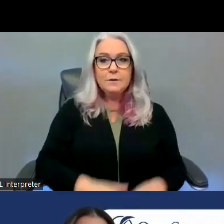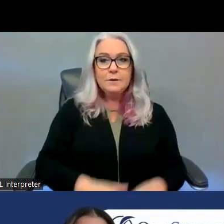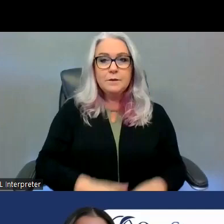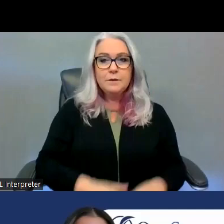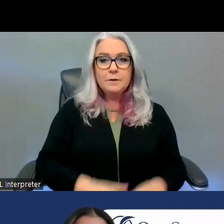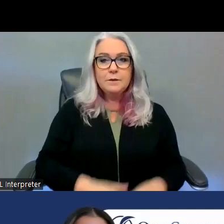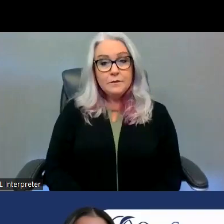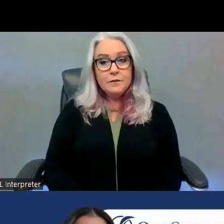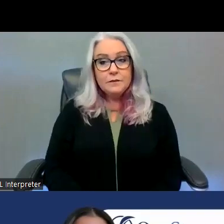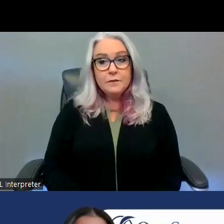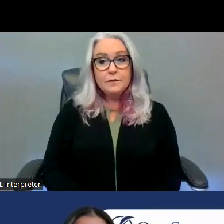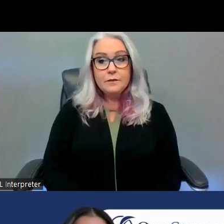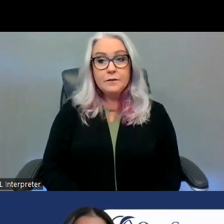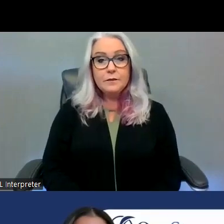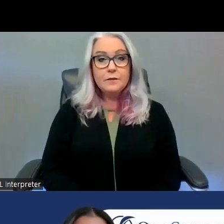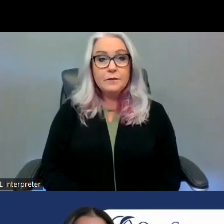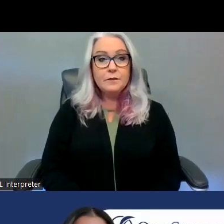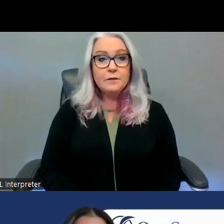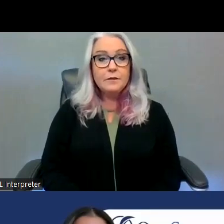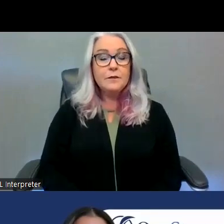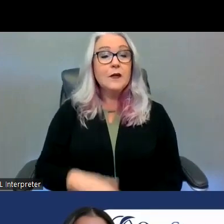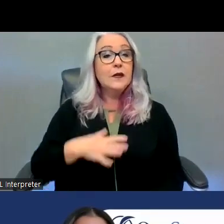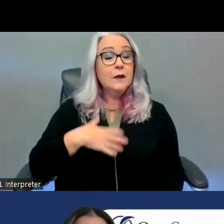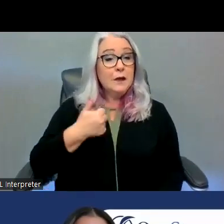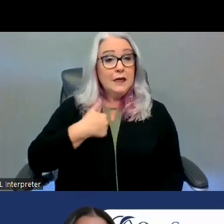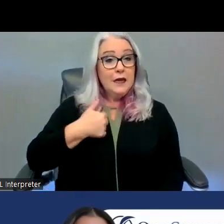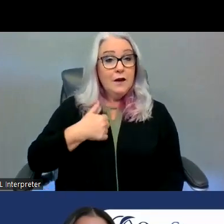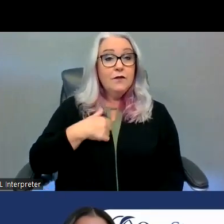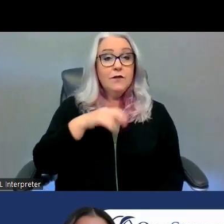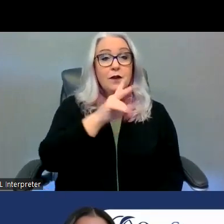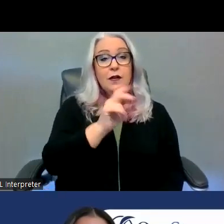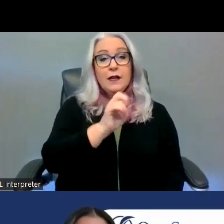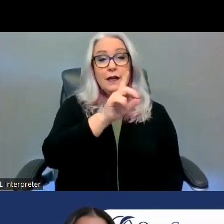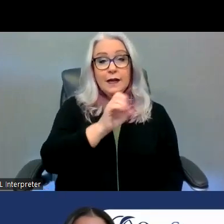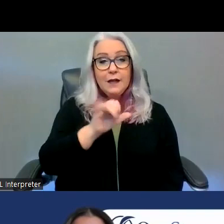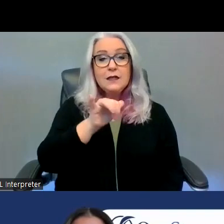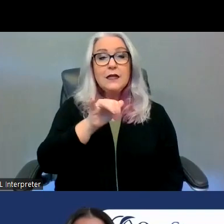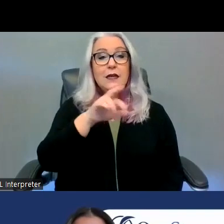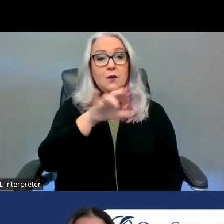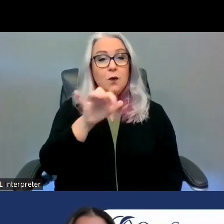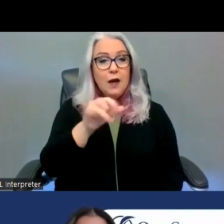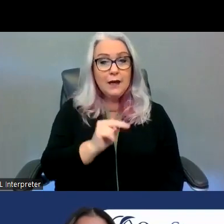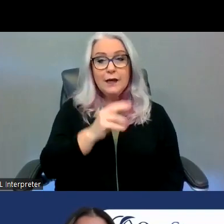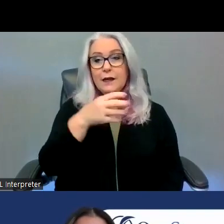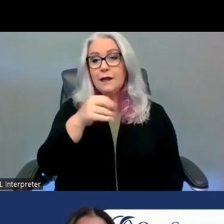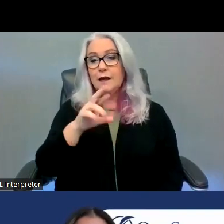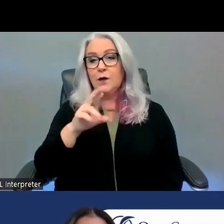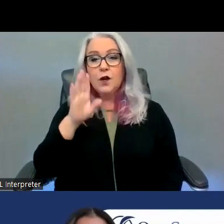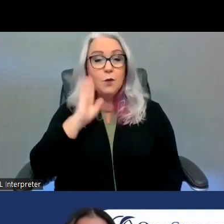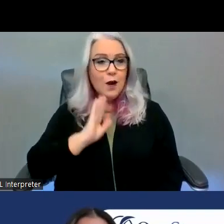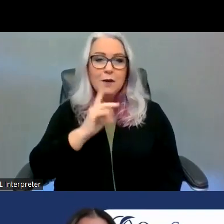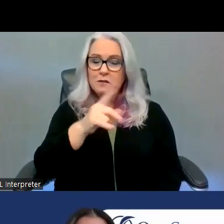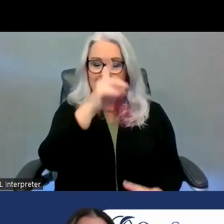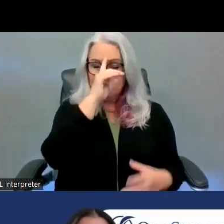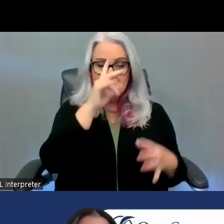Perfect. So myself, my name is Kelsey Ryan or Brown. I go by both, so whatever you